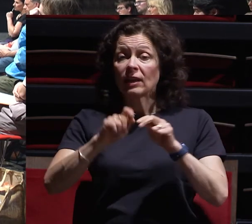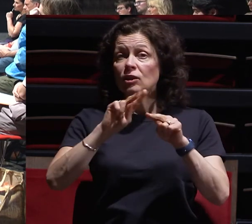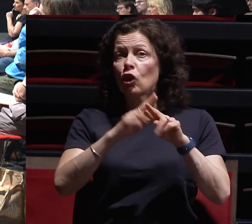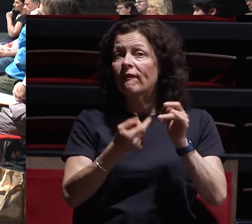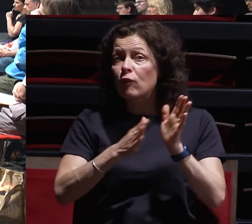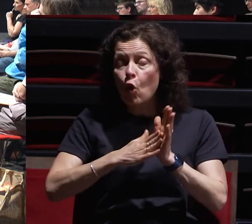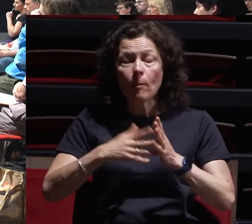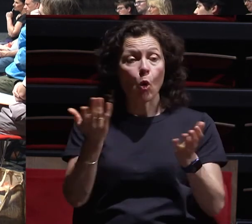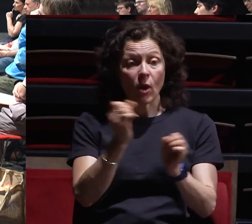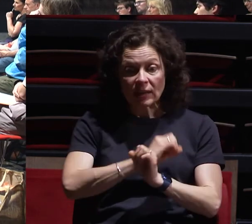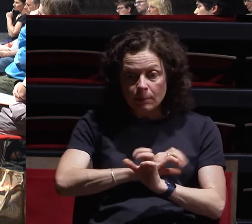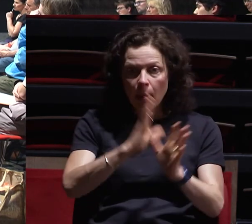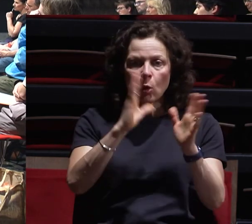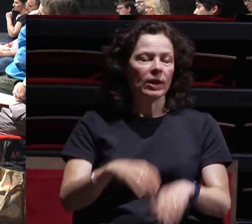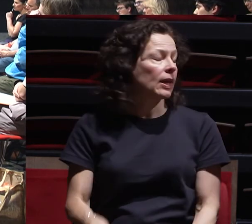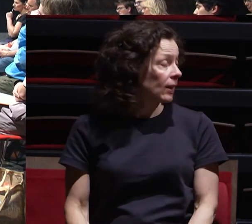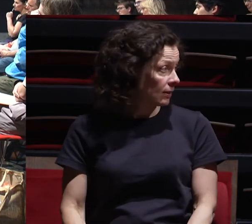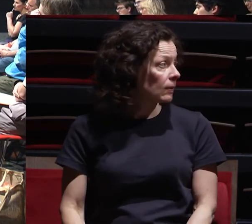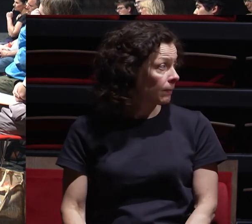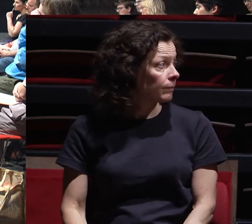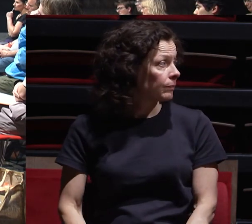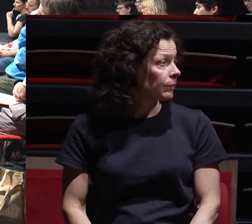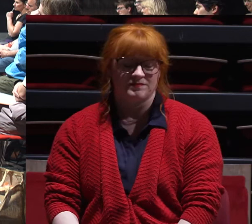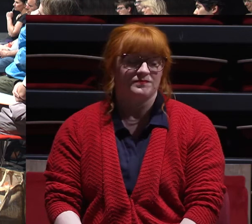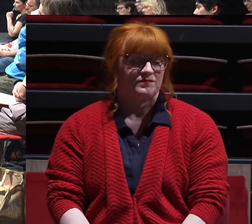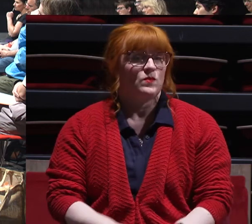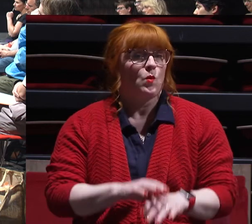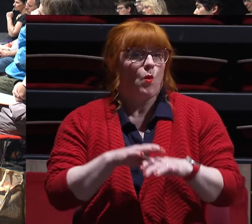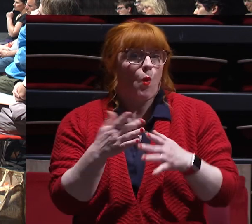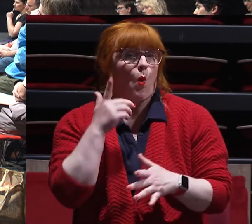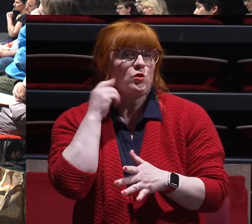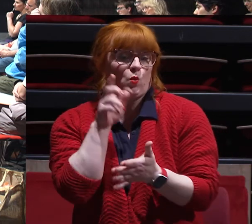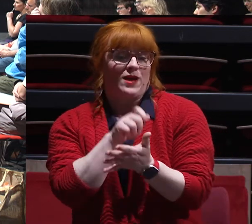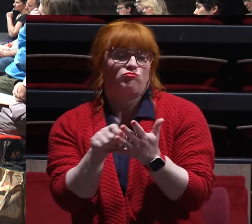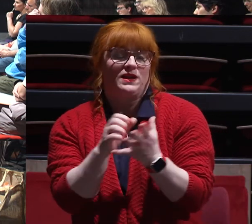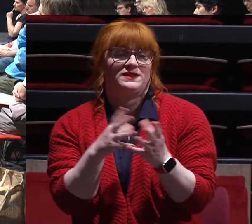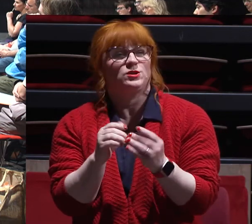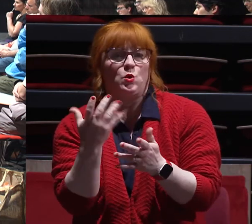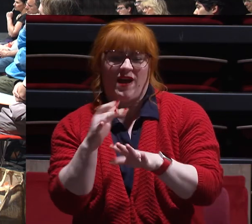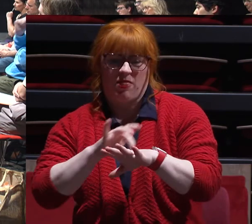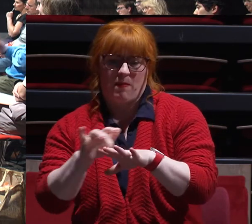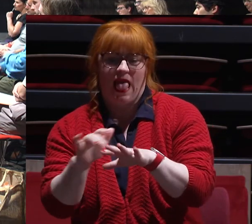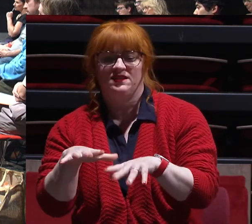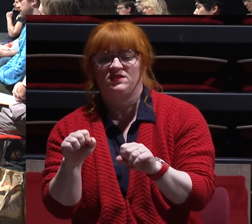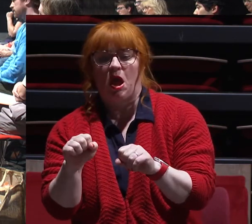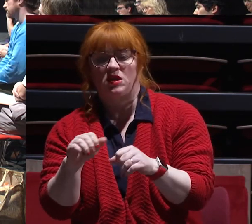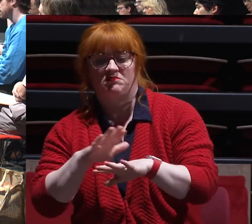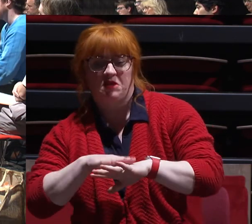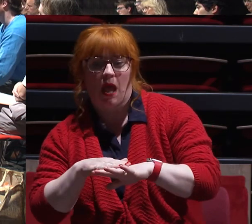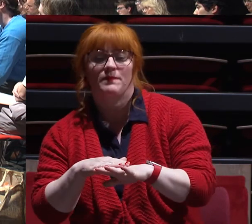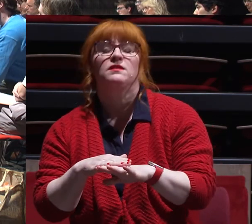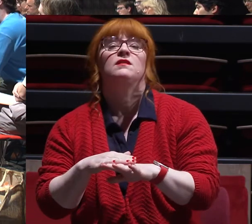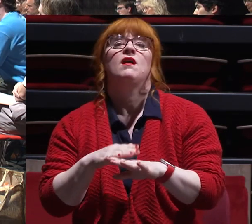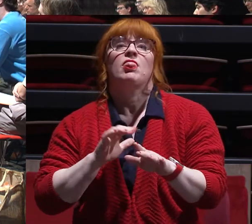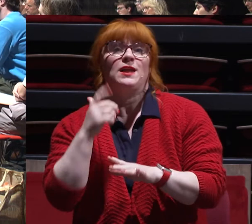Be brave about kind of changing the form or exploding it, or writing a scene that happens sort of 5 years before